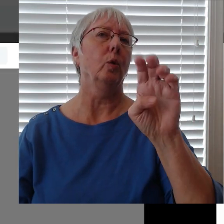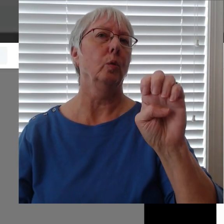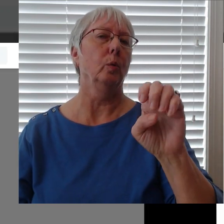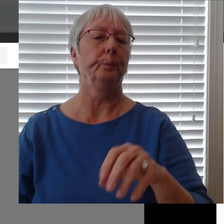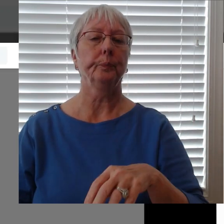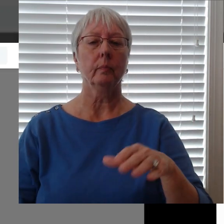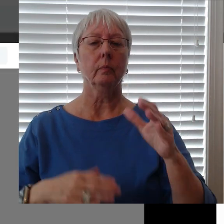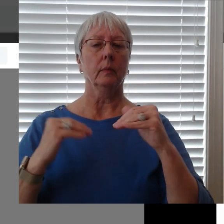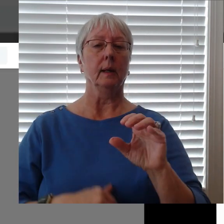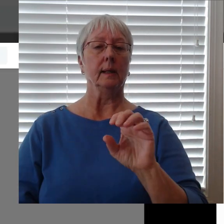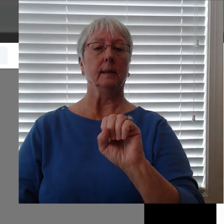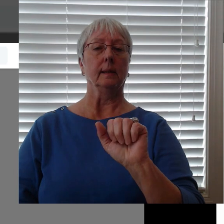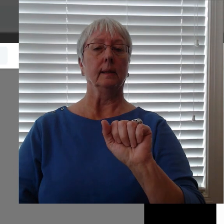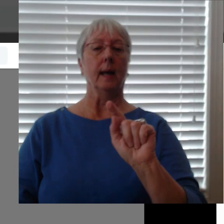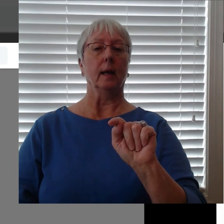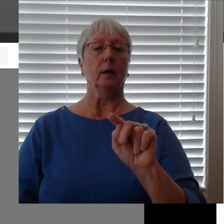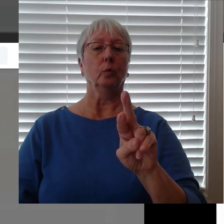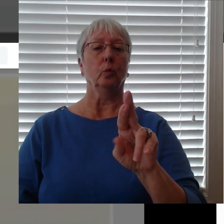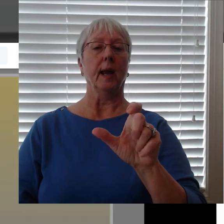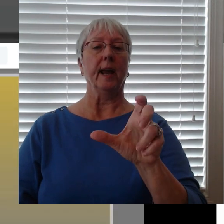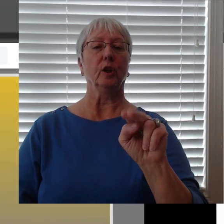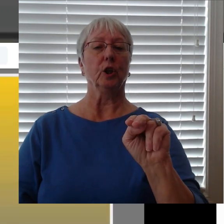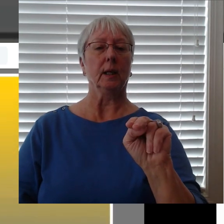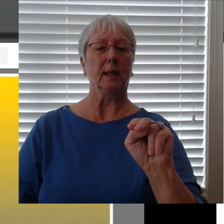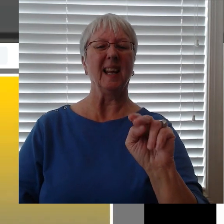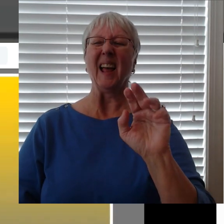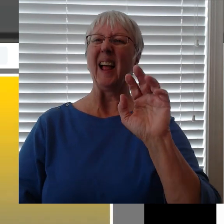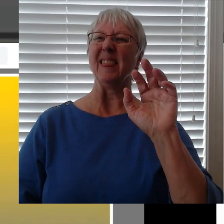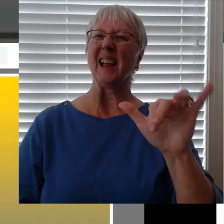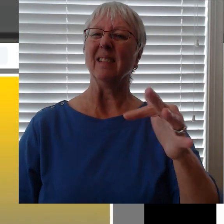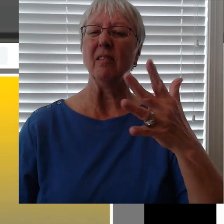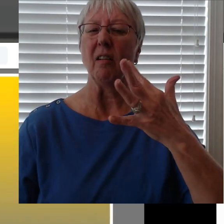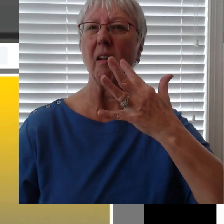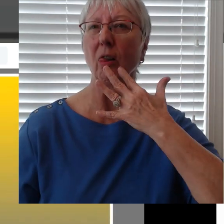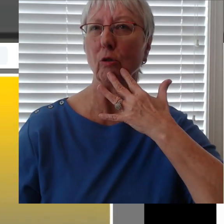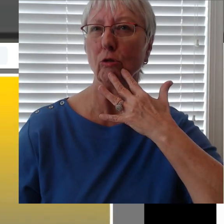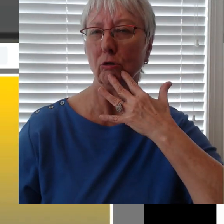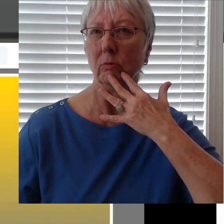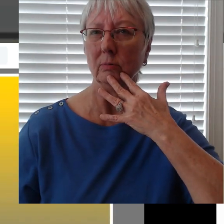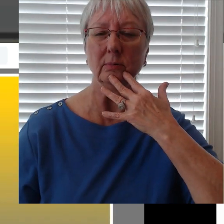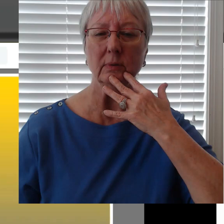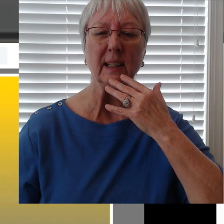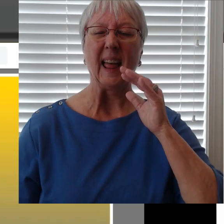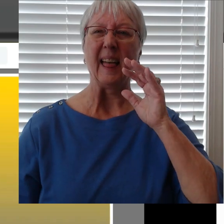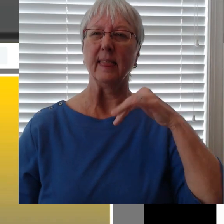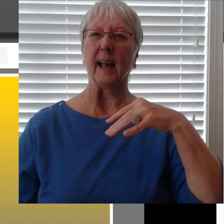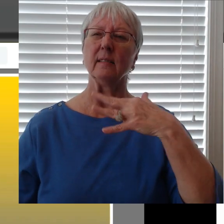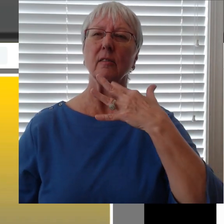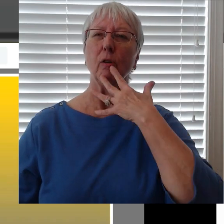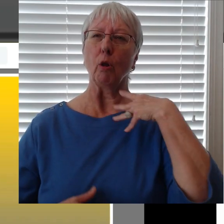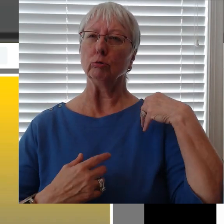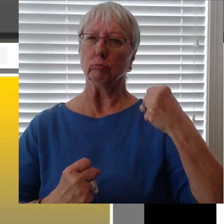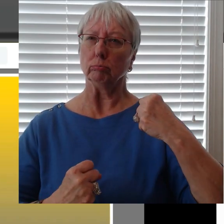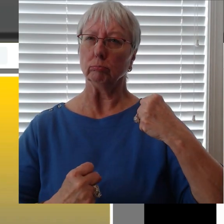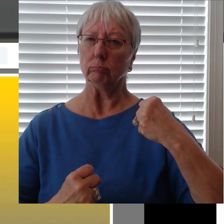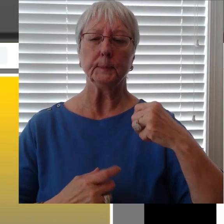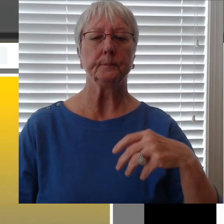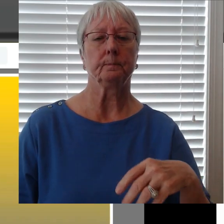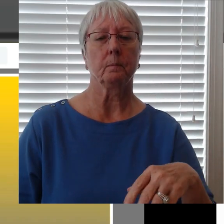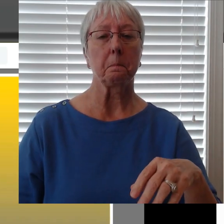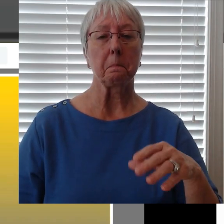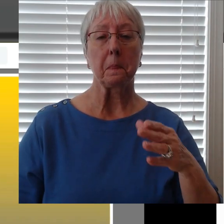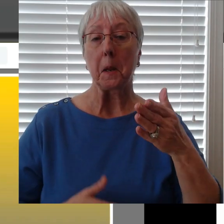also known as vibrancy or chroma, is the colorfulness or the perceived intensity of a specific color.